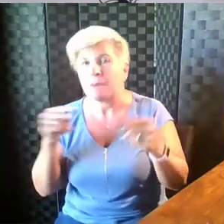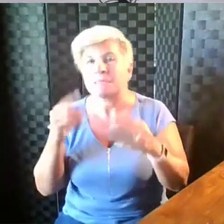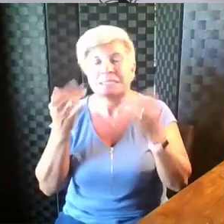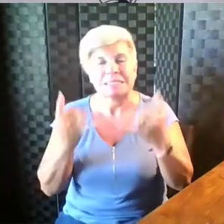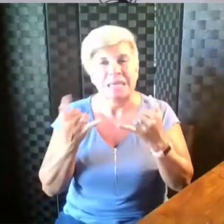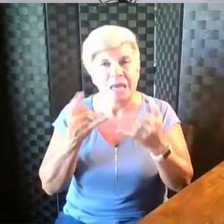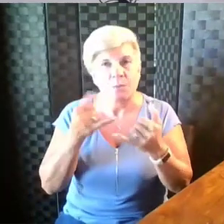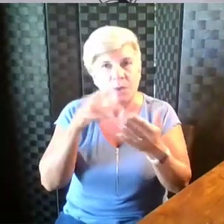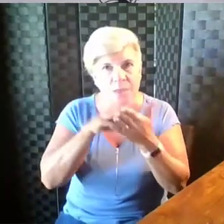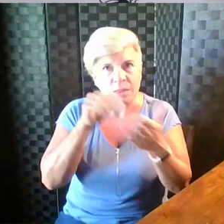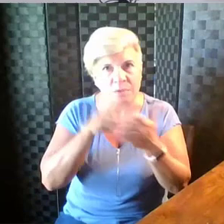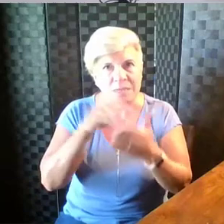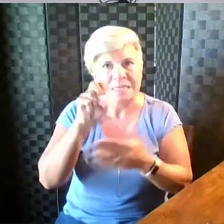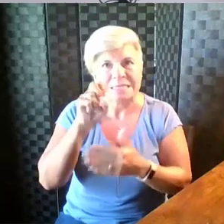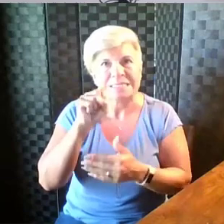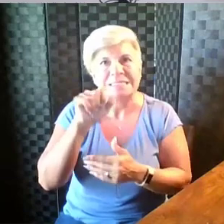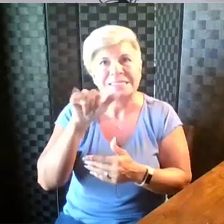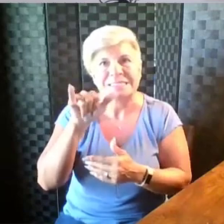synonyms today.